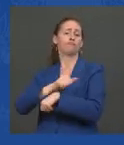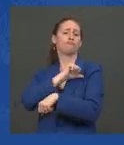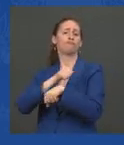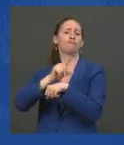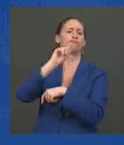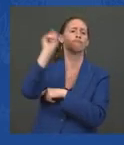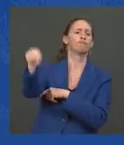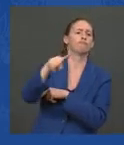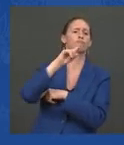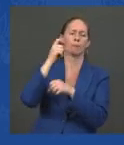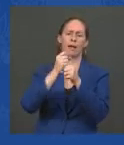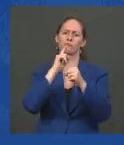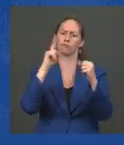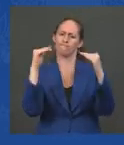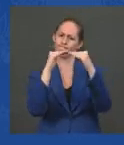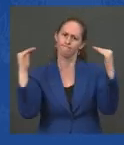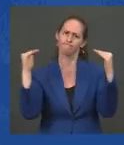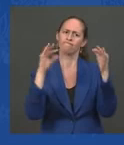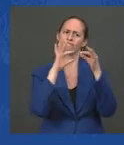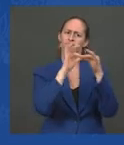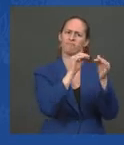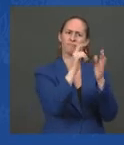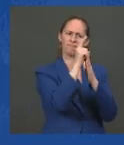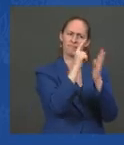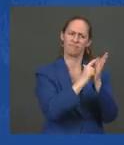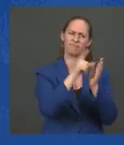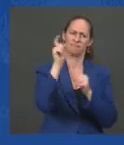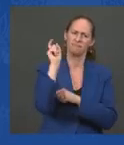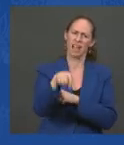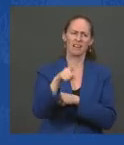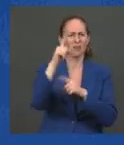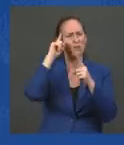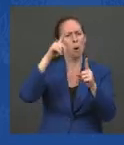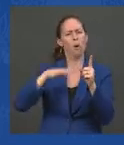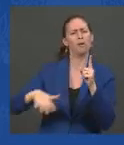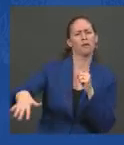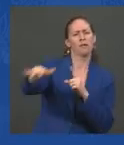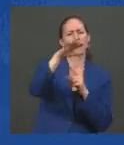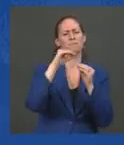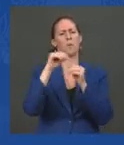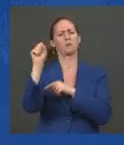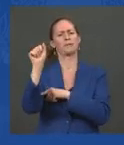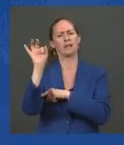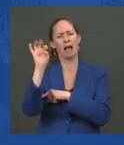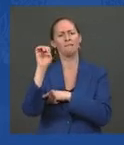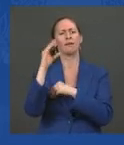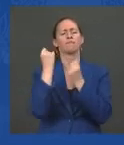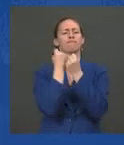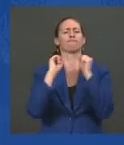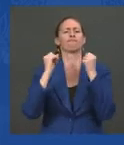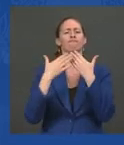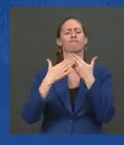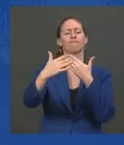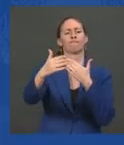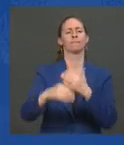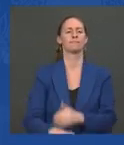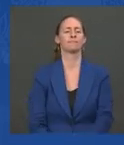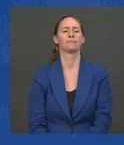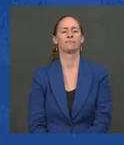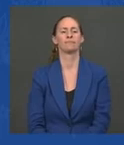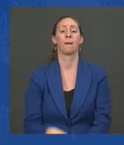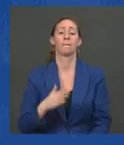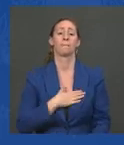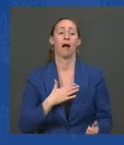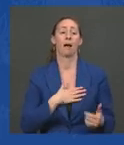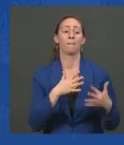law. Our work continues to create a safer and stronger communities in critical ways. With my American Rescue Plan, and thank you